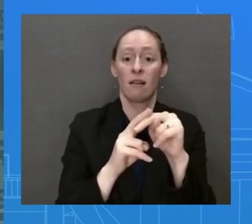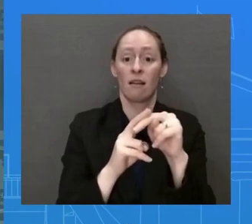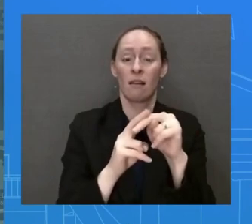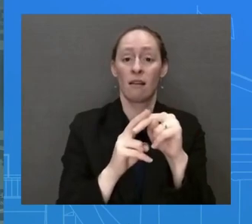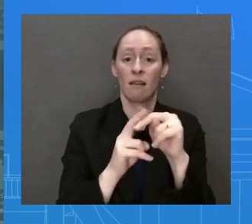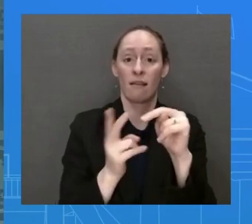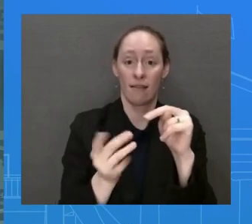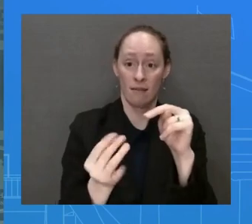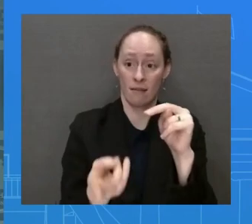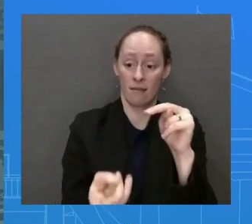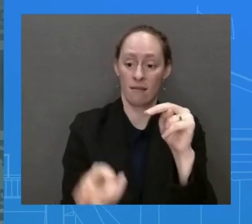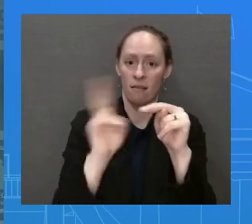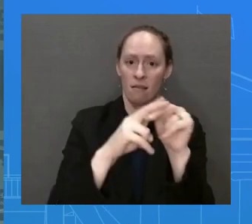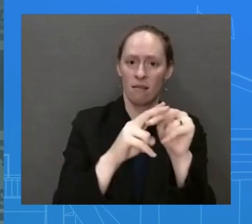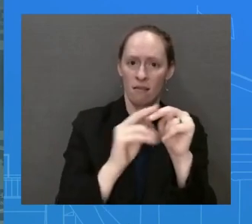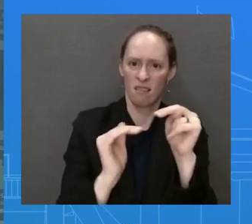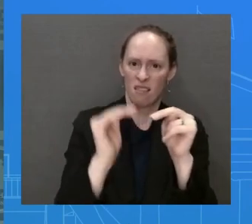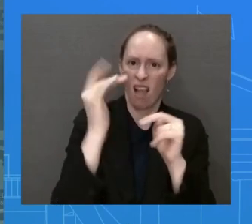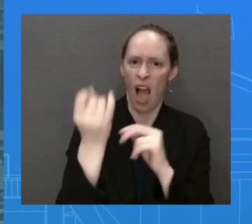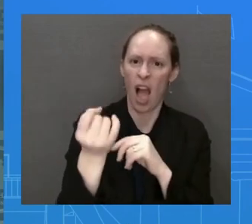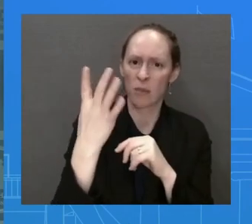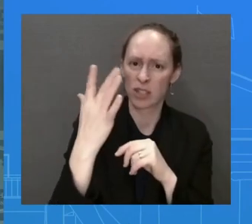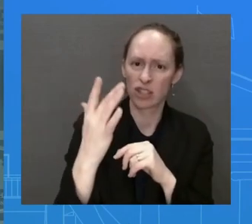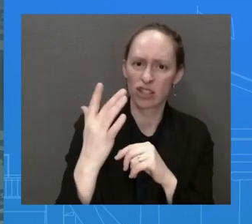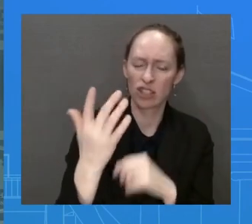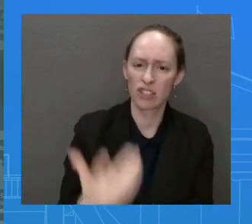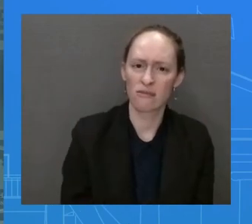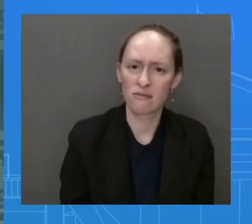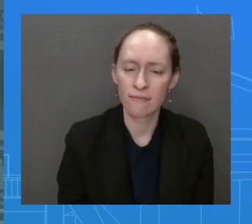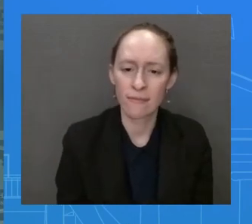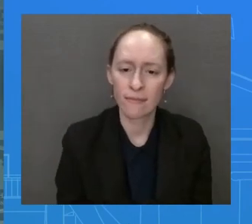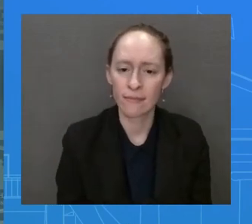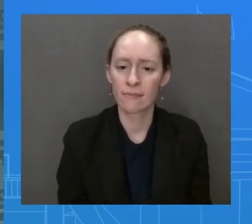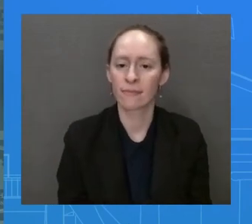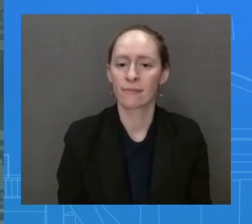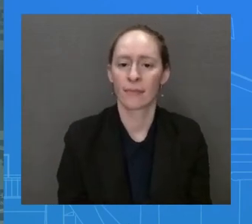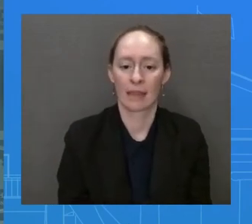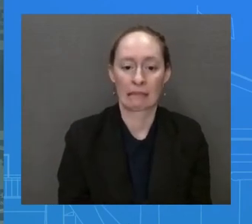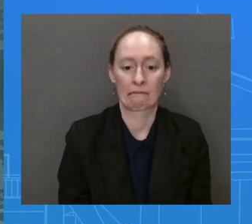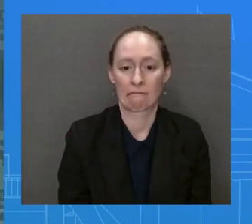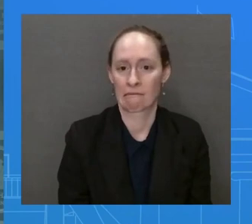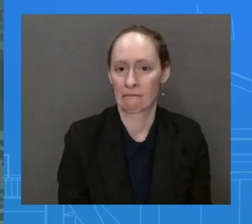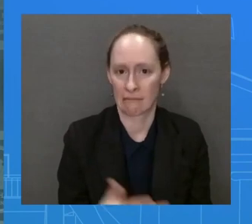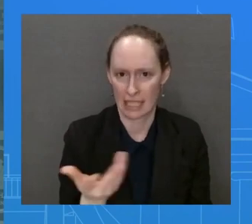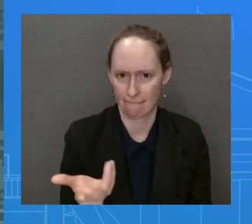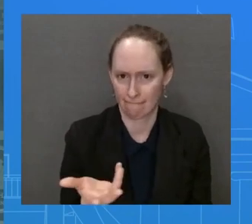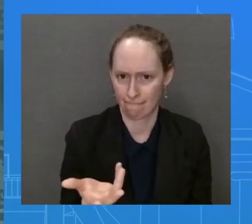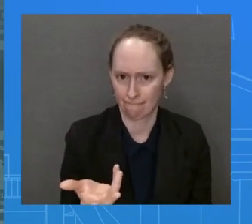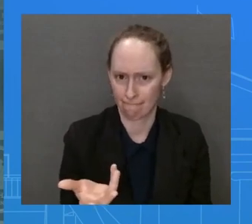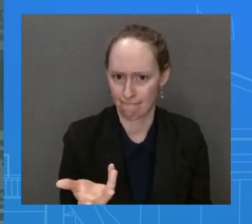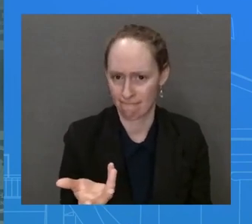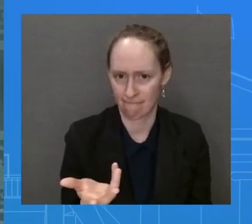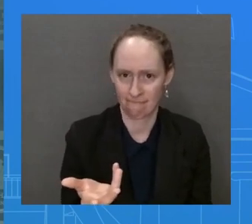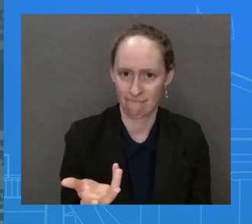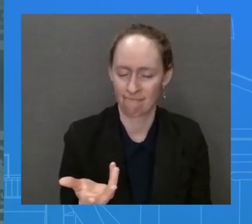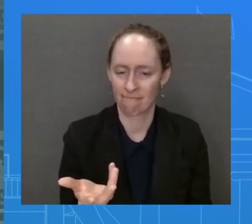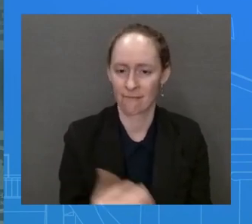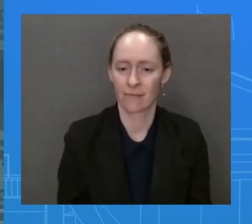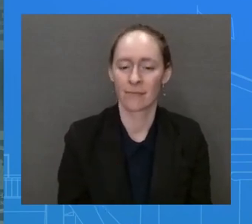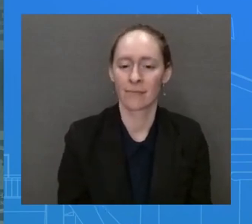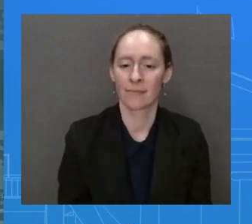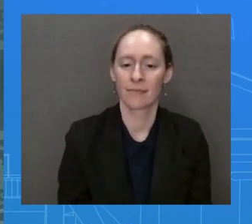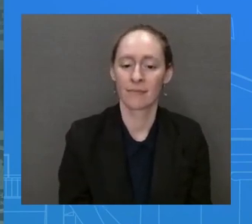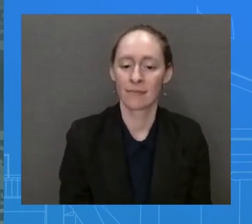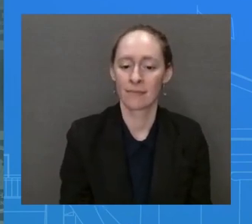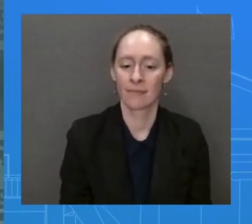what I'm saying is that more broadly speaking, not going to get into the specifics of that. What I can say is that we believe when it comes to the debt limit,